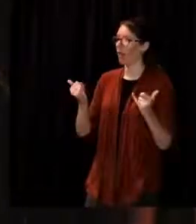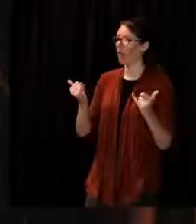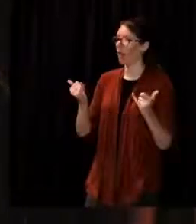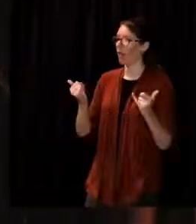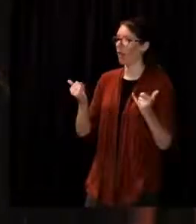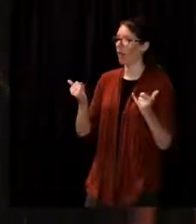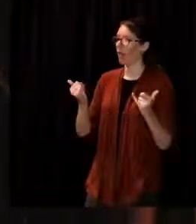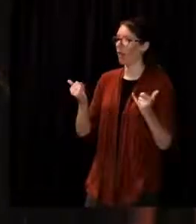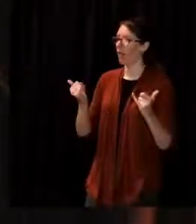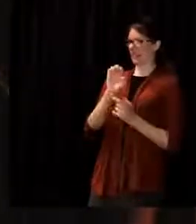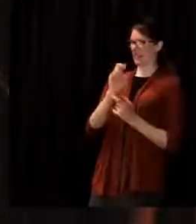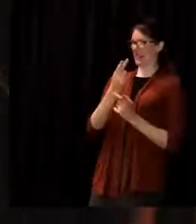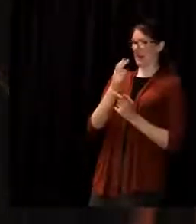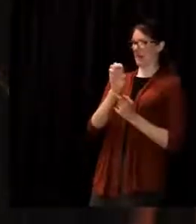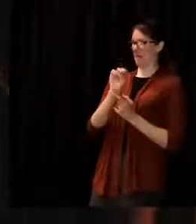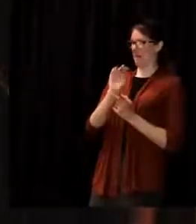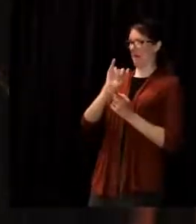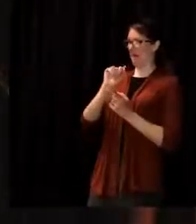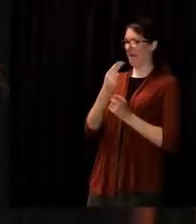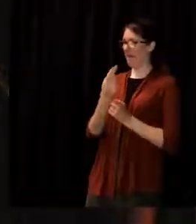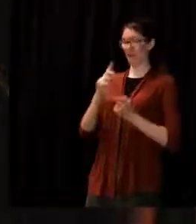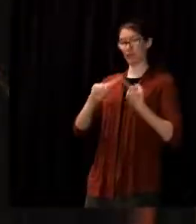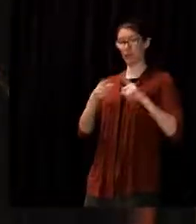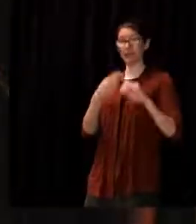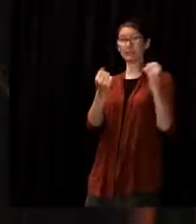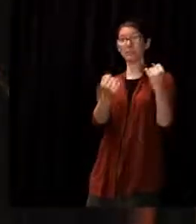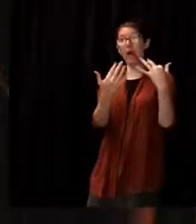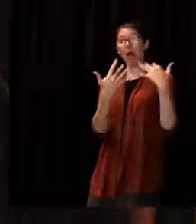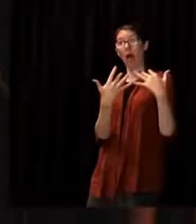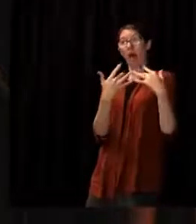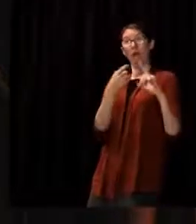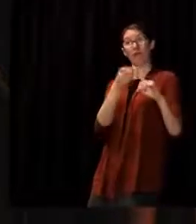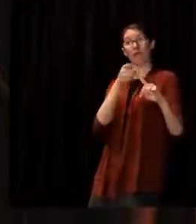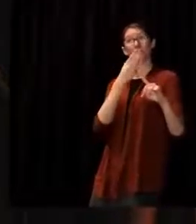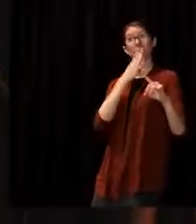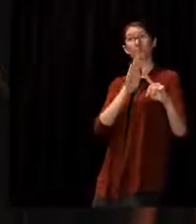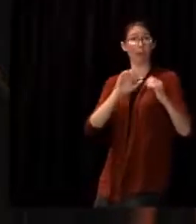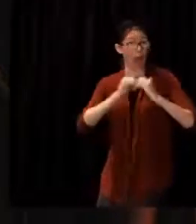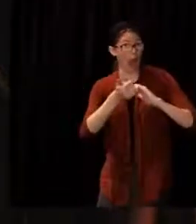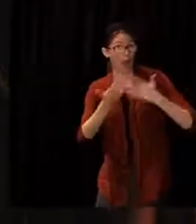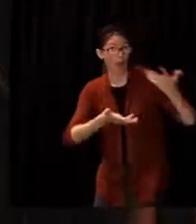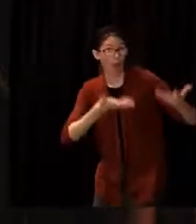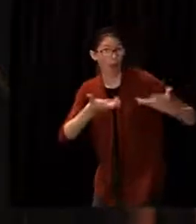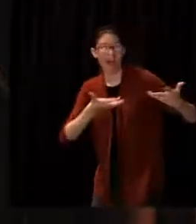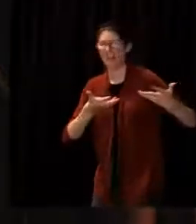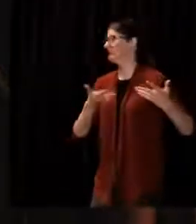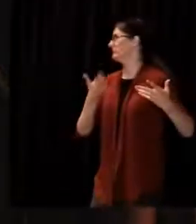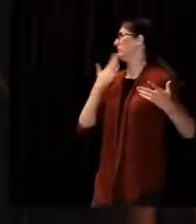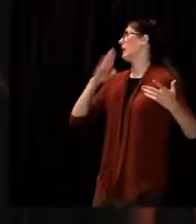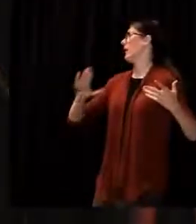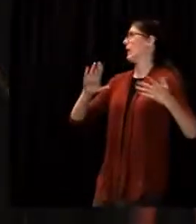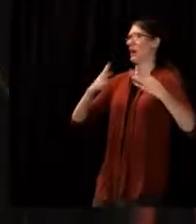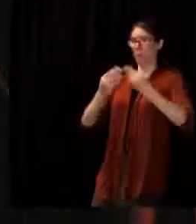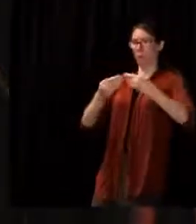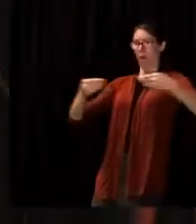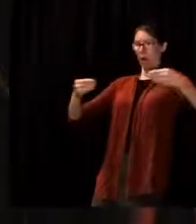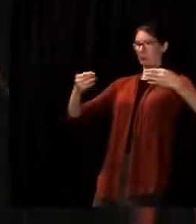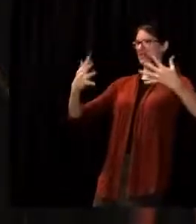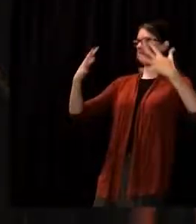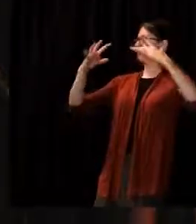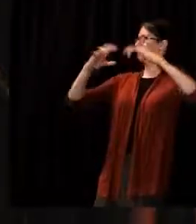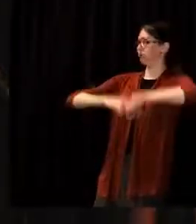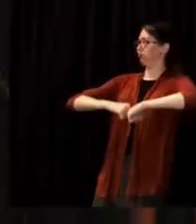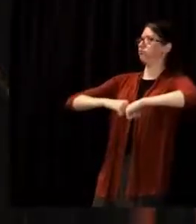Nehemiah must have felt when his friends came back for the first time from Jerusalem. He said, how is it, guys? And they said, it's rough. The walls are down, and Jerusalem is